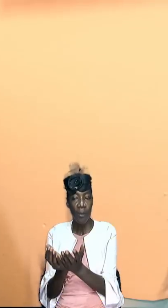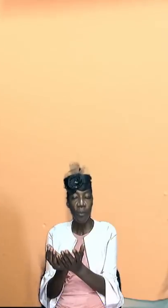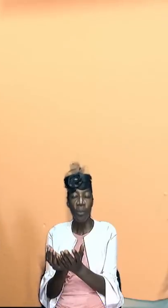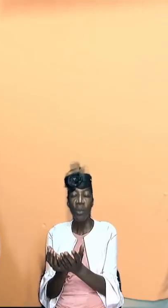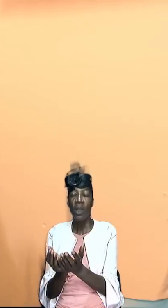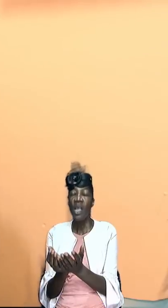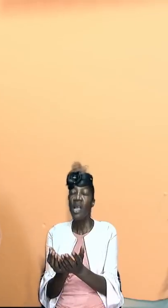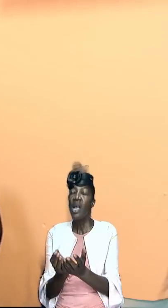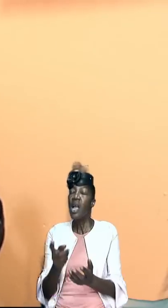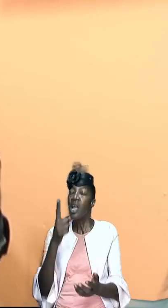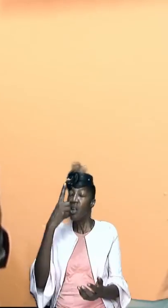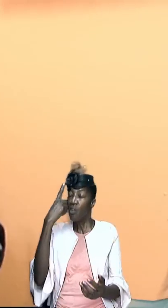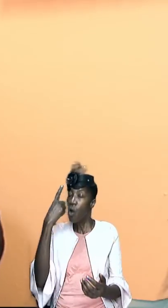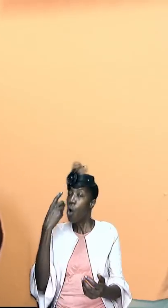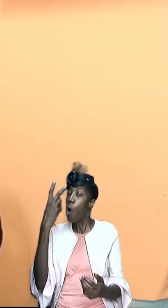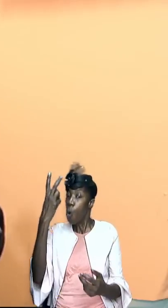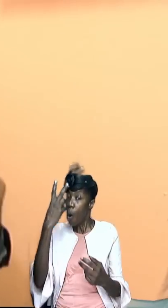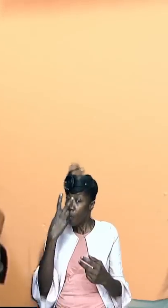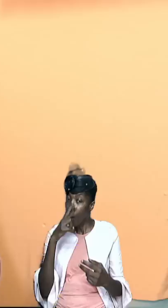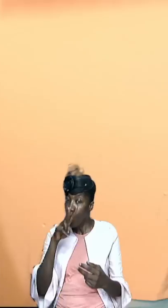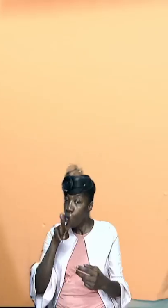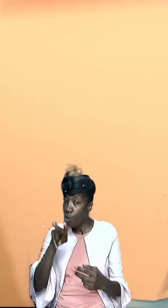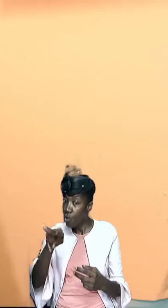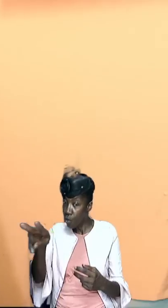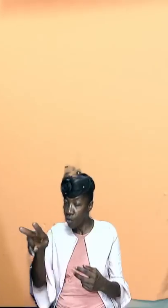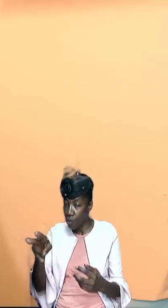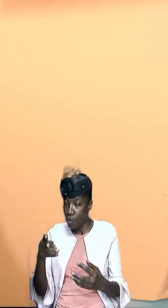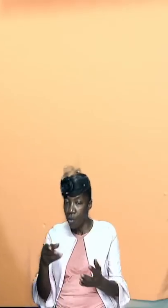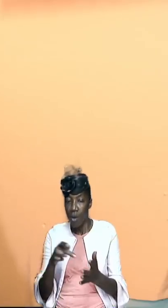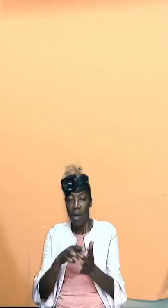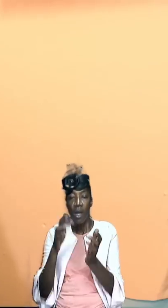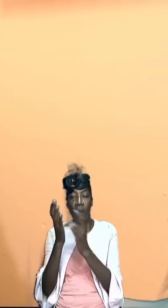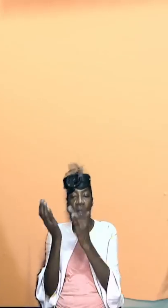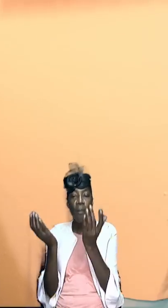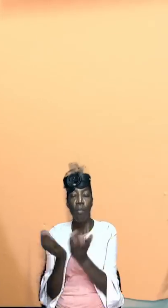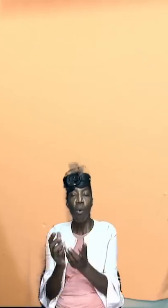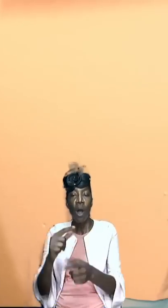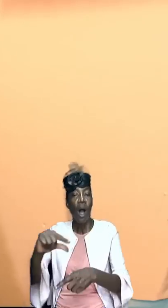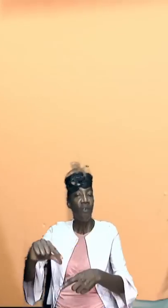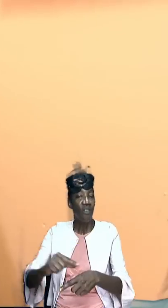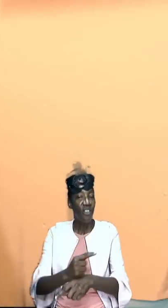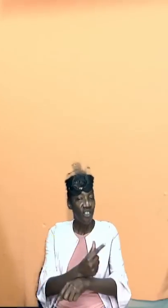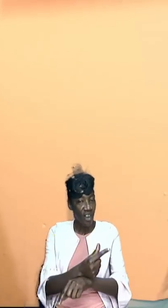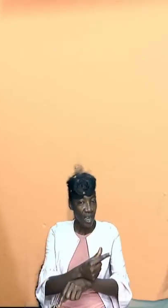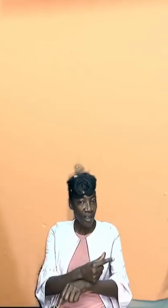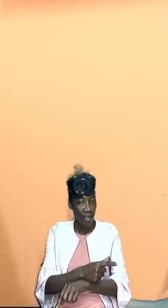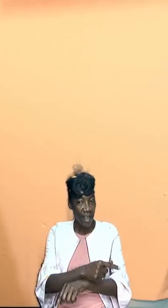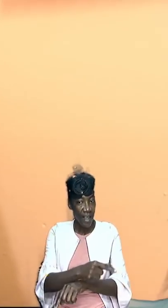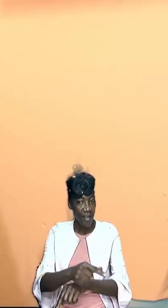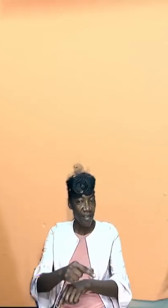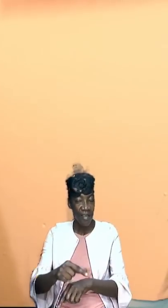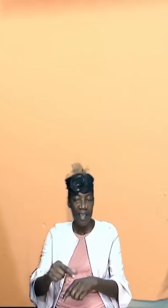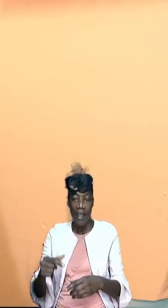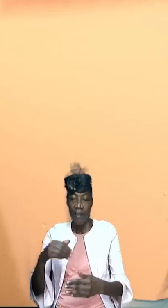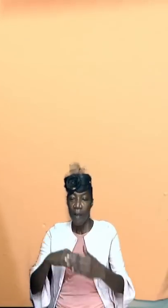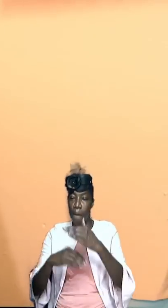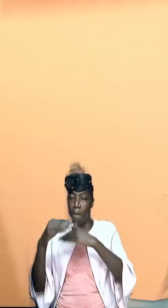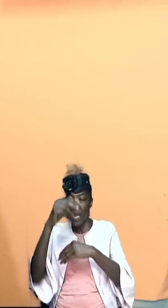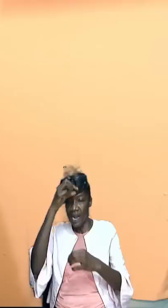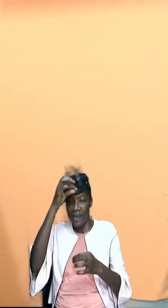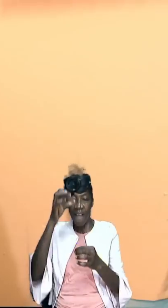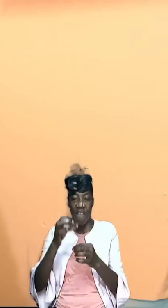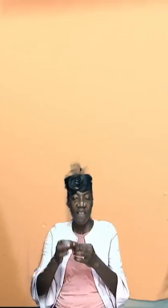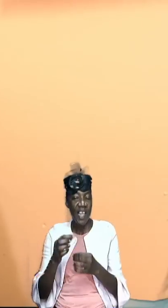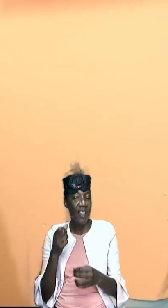of looking through the book of Genesis, so that we can build our faith and understand that